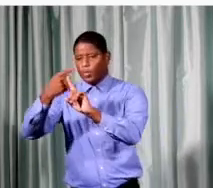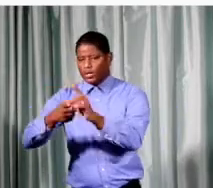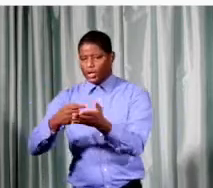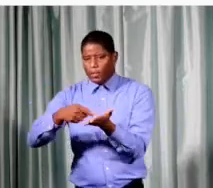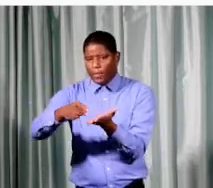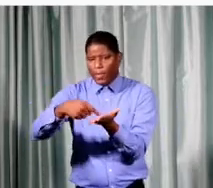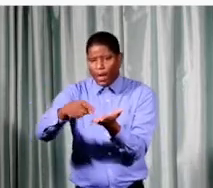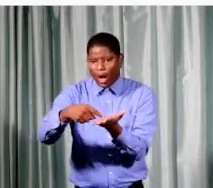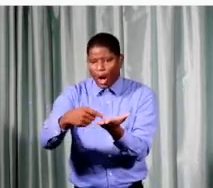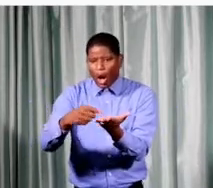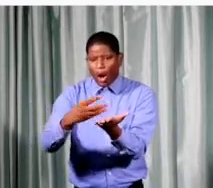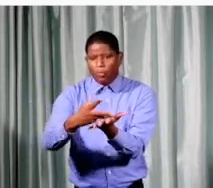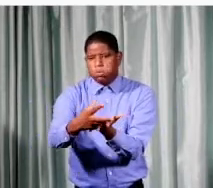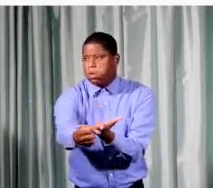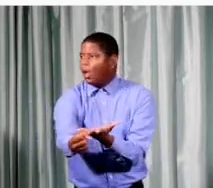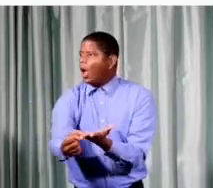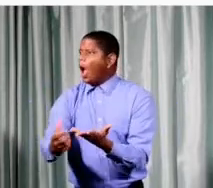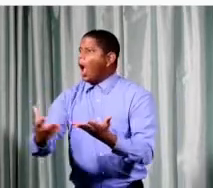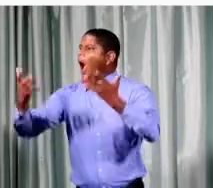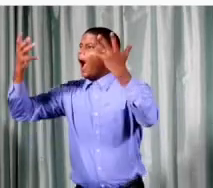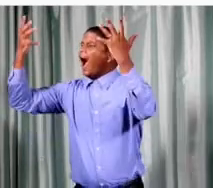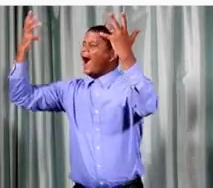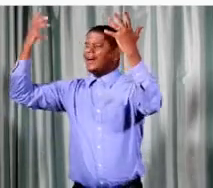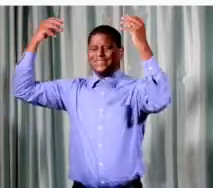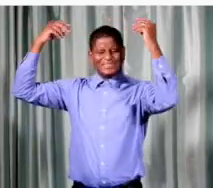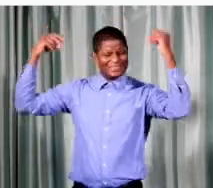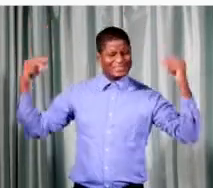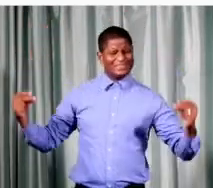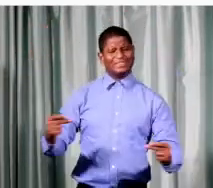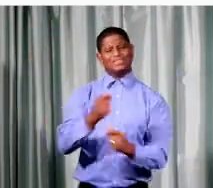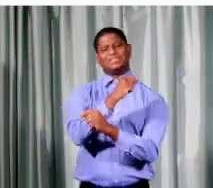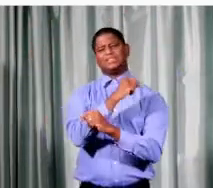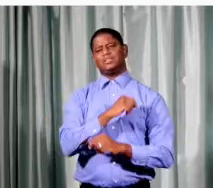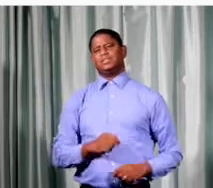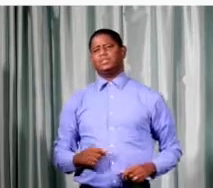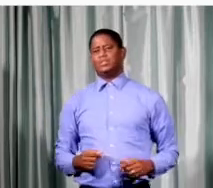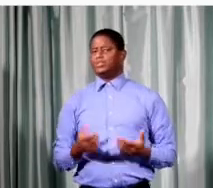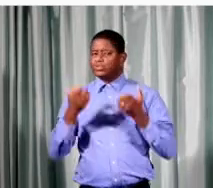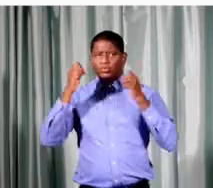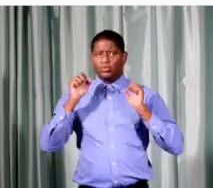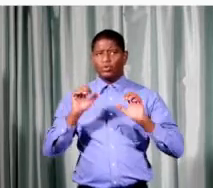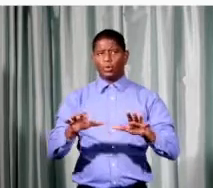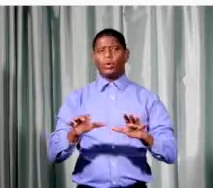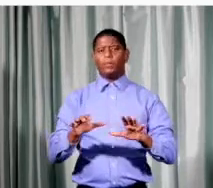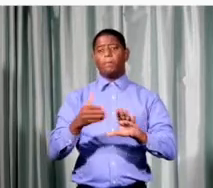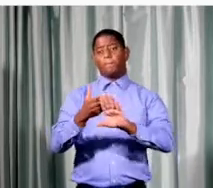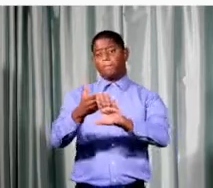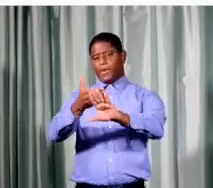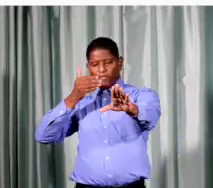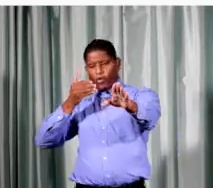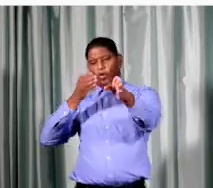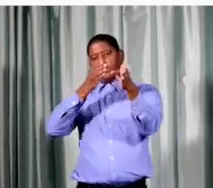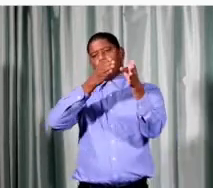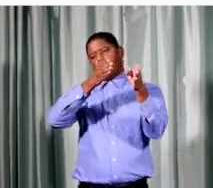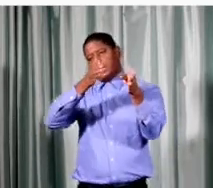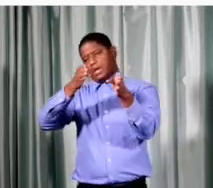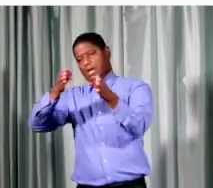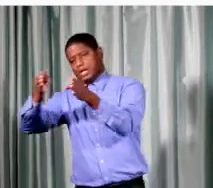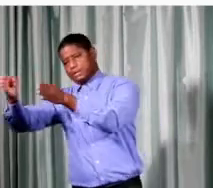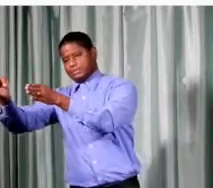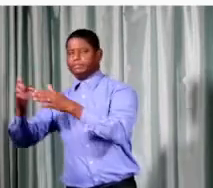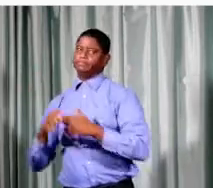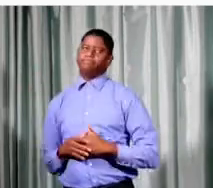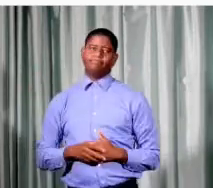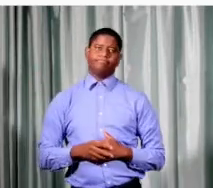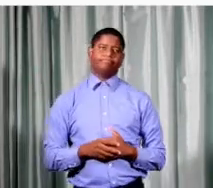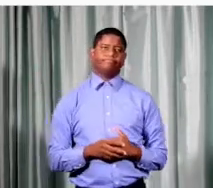and anticipate, look, December look a little iffy. So maybe I need to deal with some financing now. You